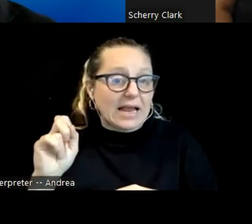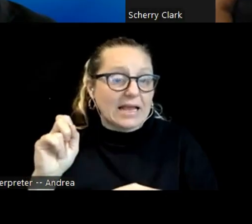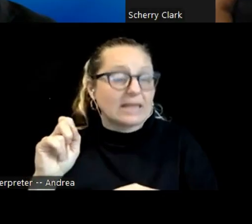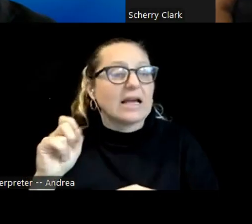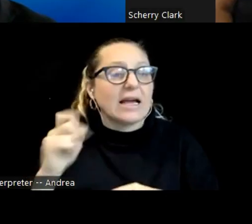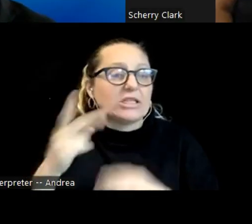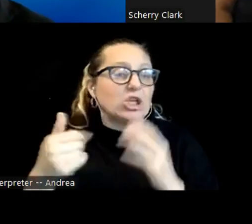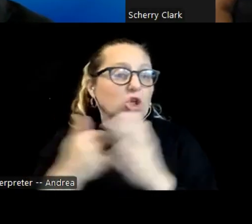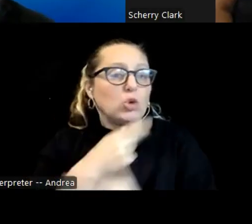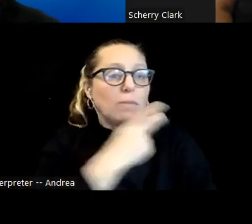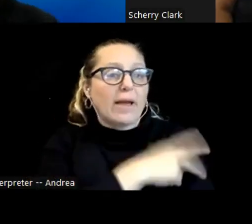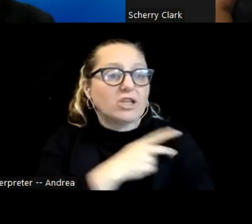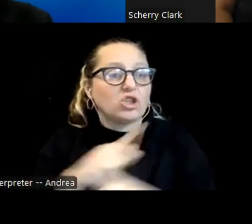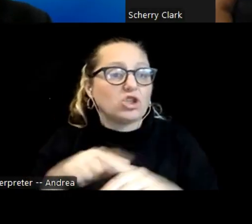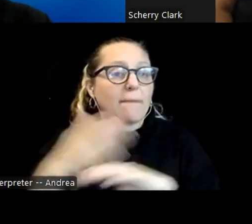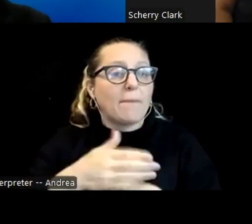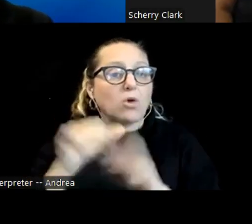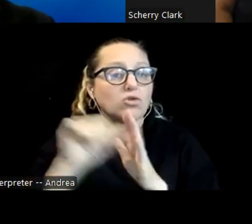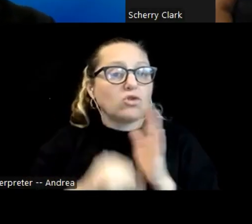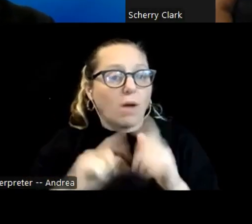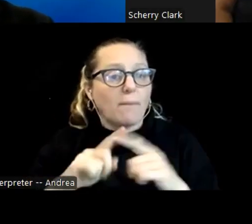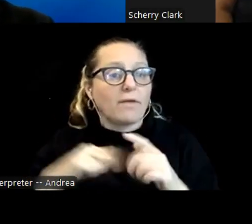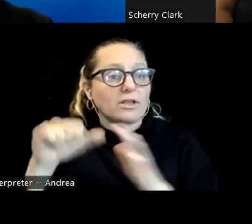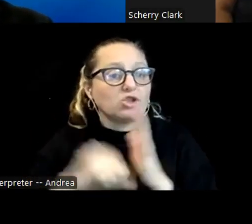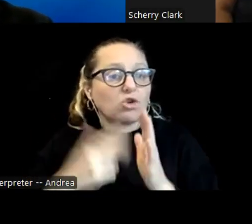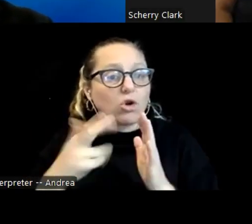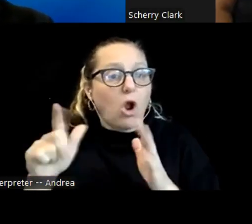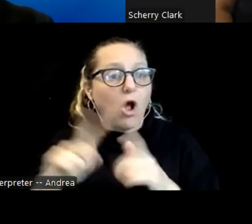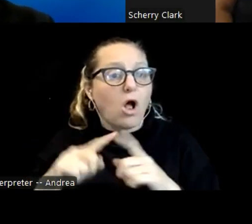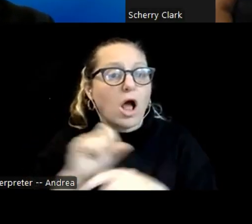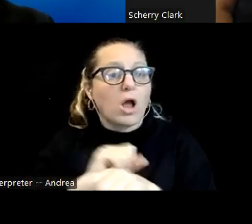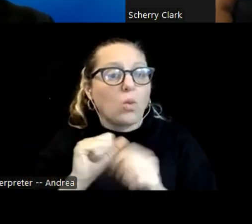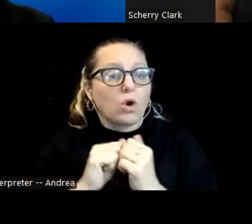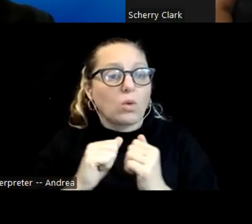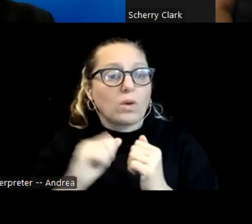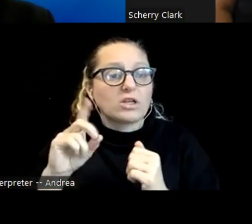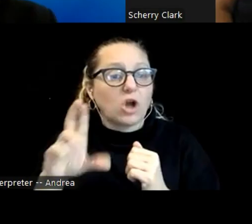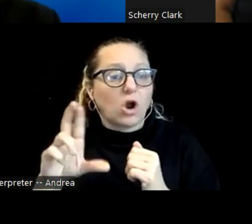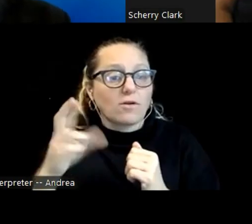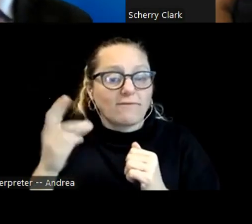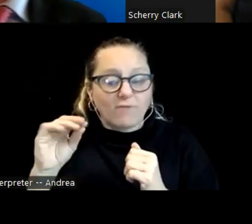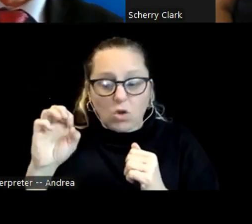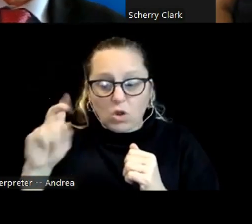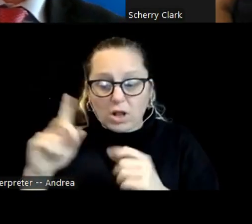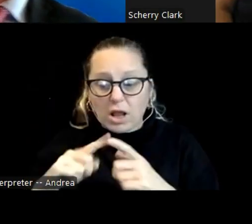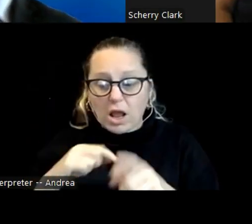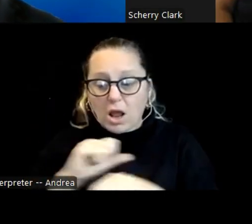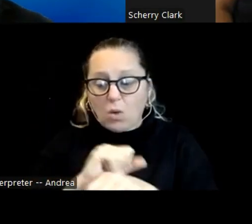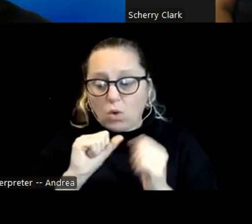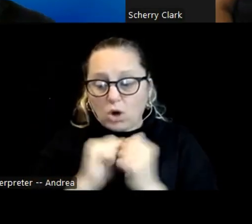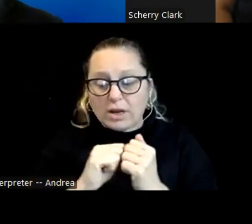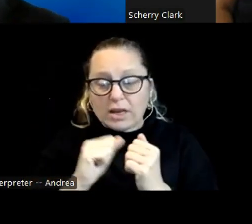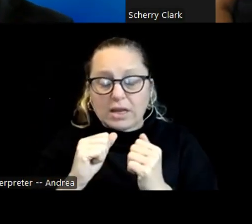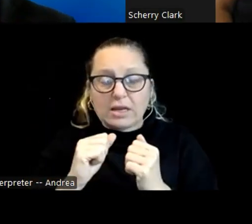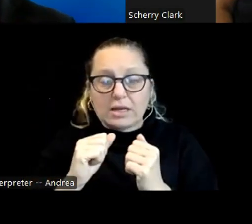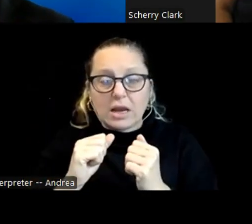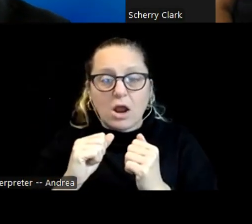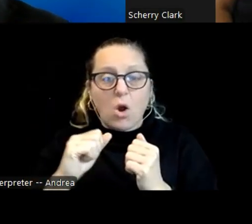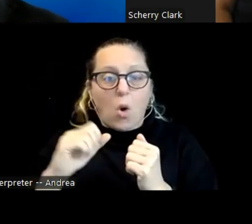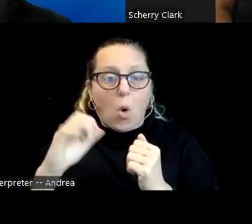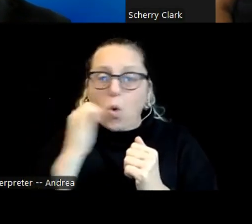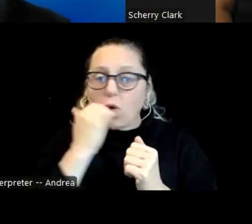and post-op on the surgery hall, working with Dr. Folick. And I also work in orthodontics, working with Dr. John Quadalak 3 days a